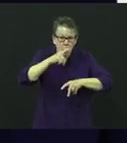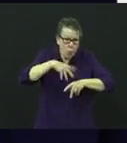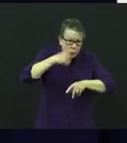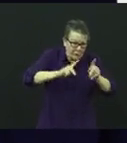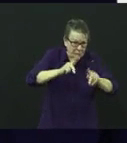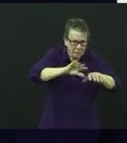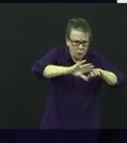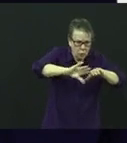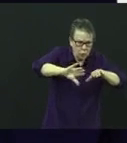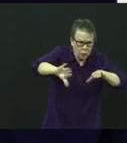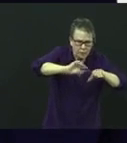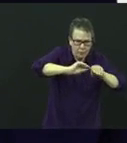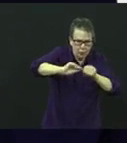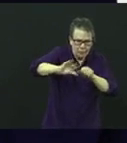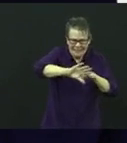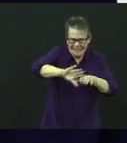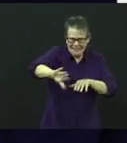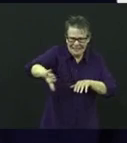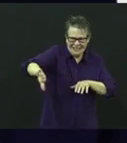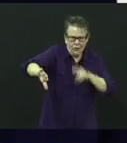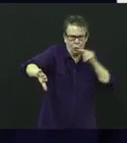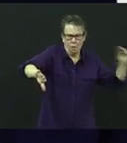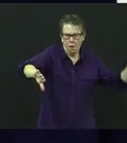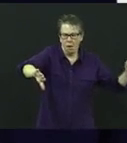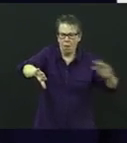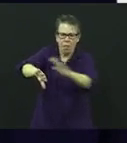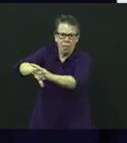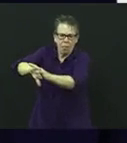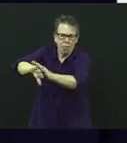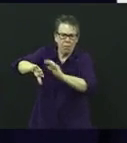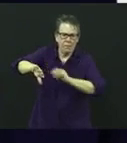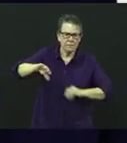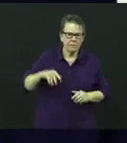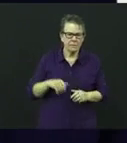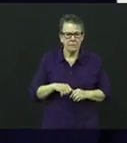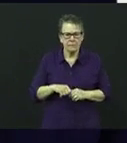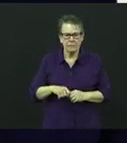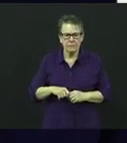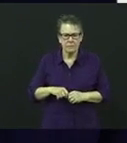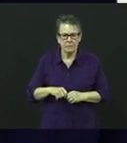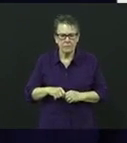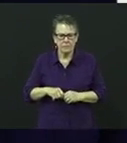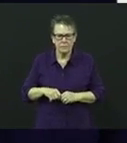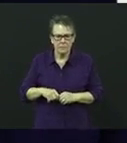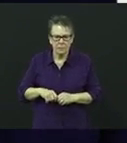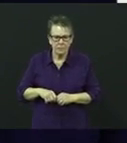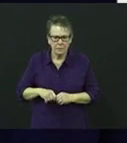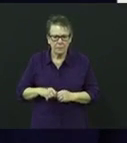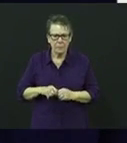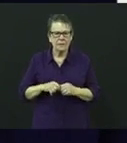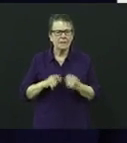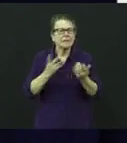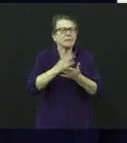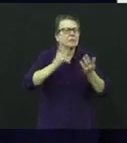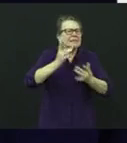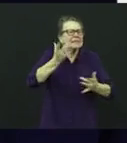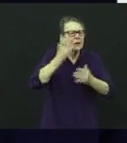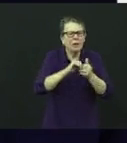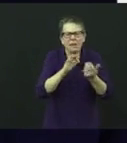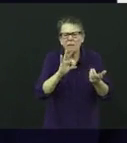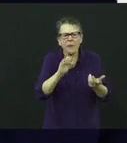with influenza-like illnesses. And they have a number of residents who have